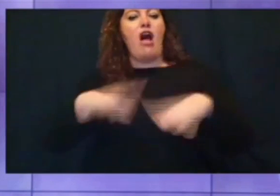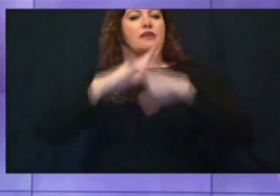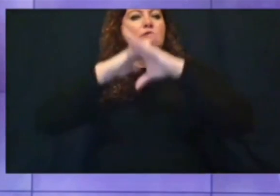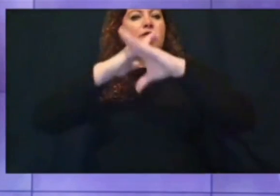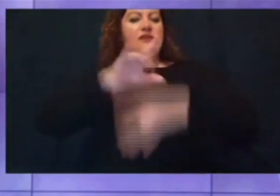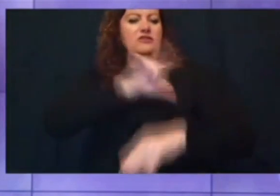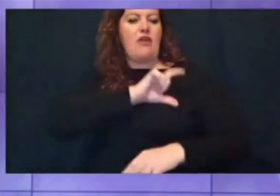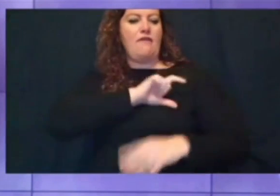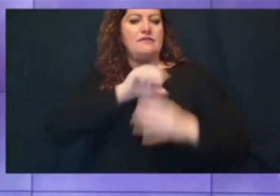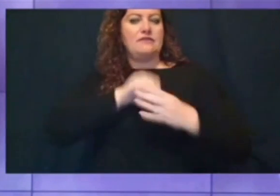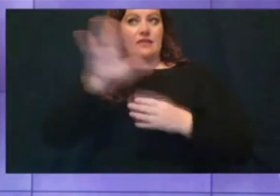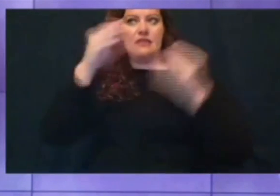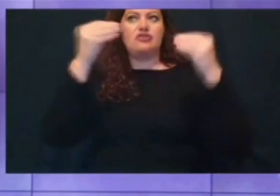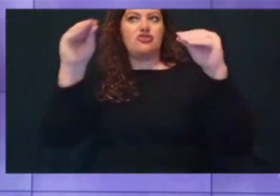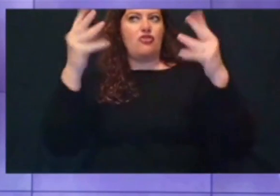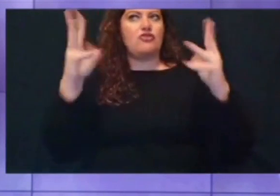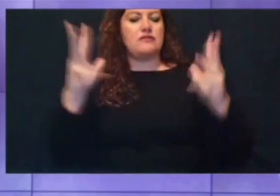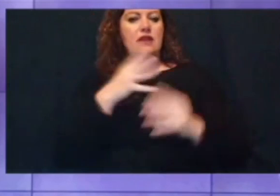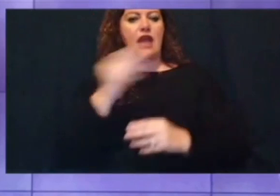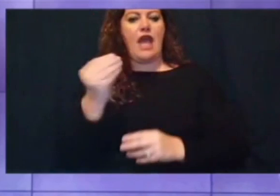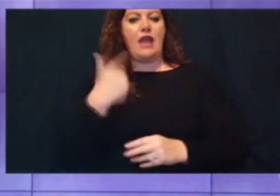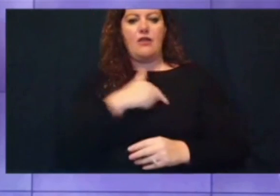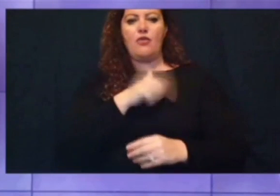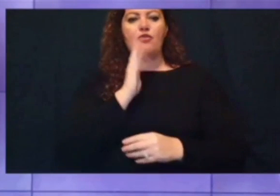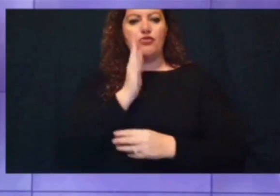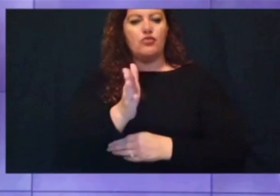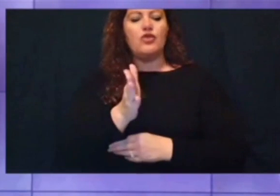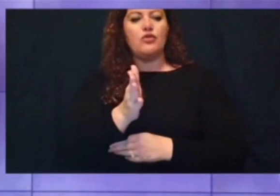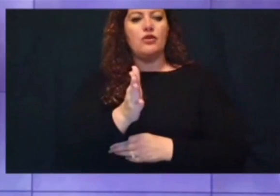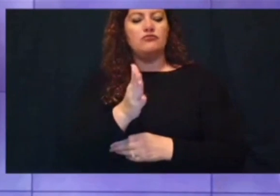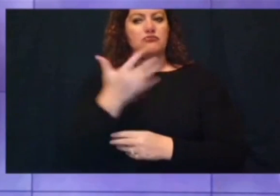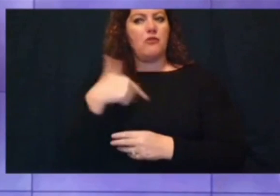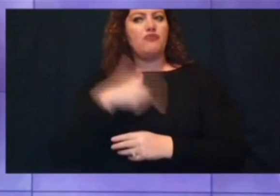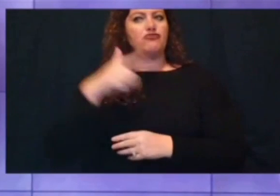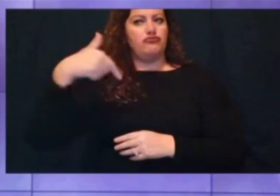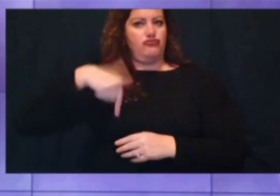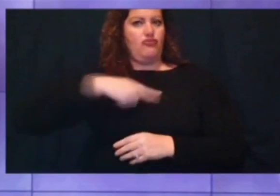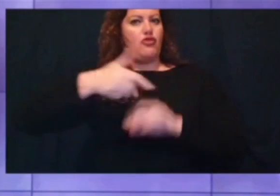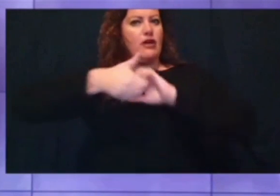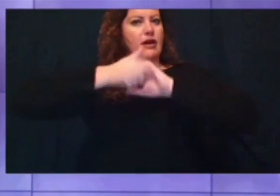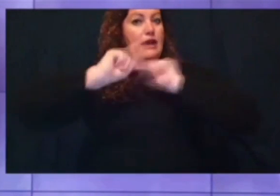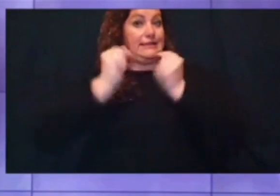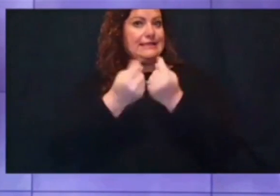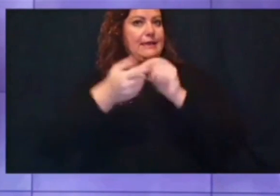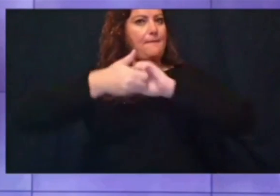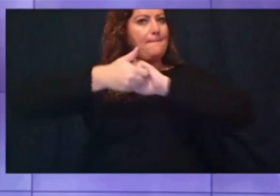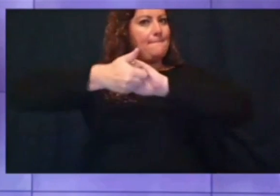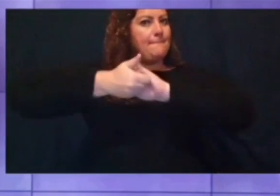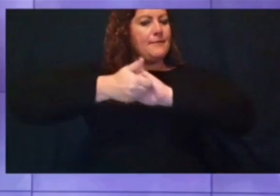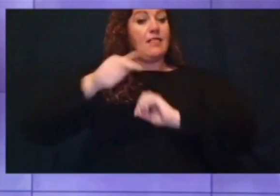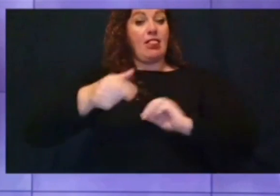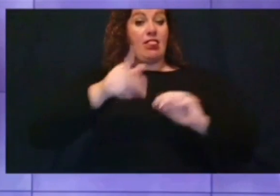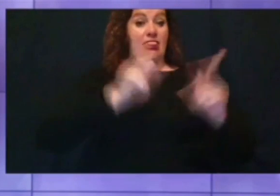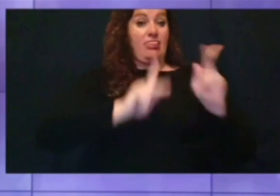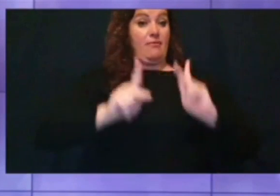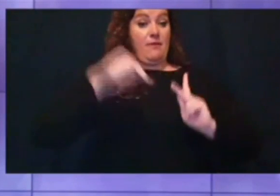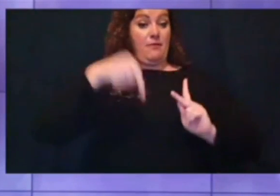stores. And we're a team. The citizens of this community are part of that team,